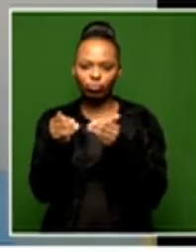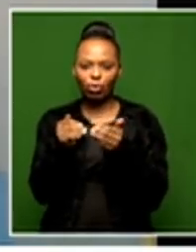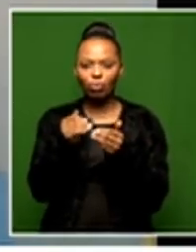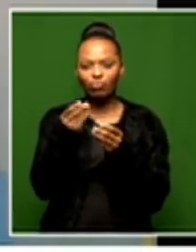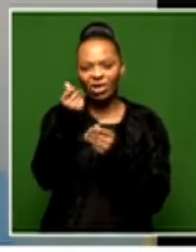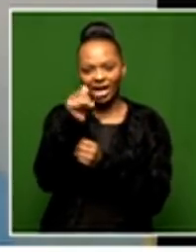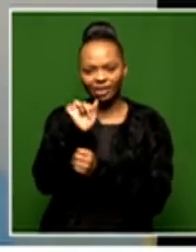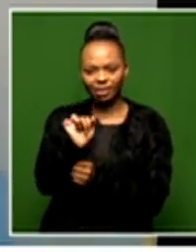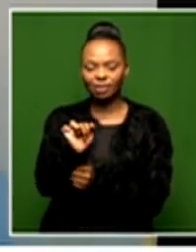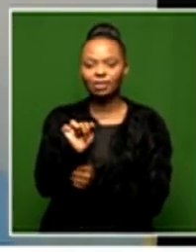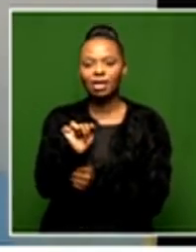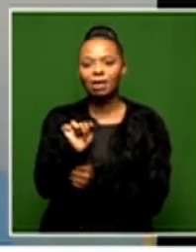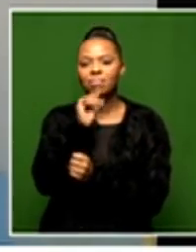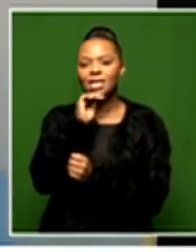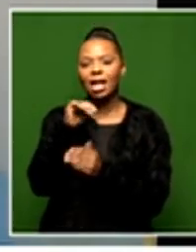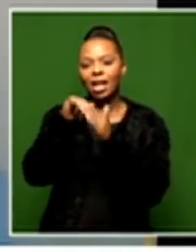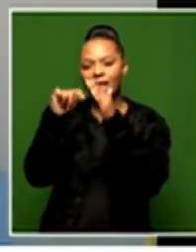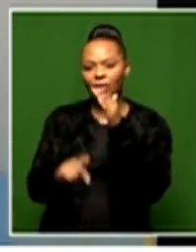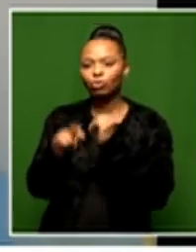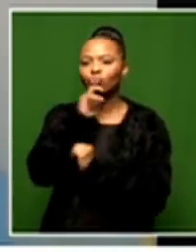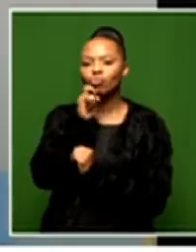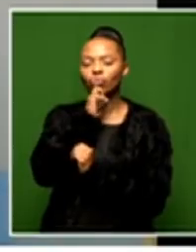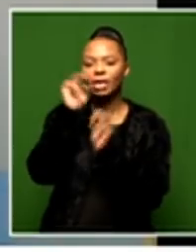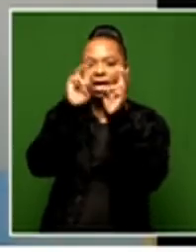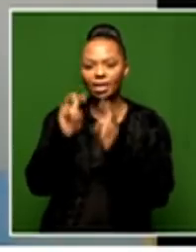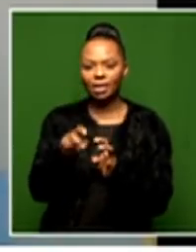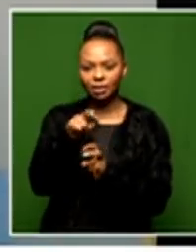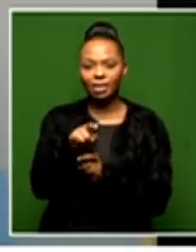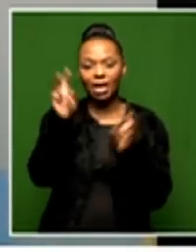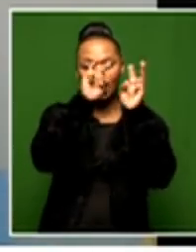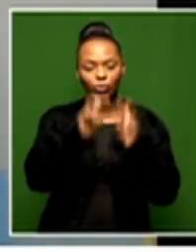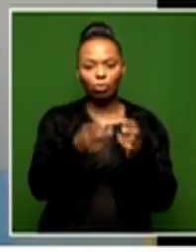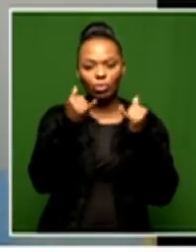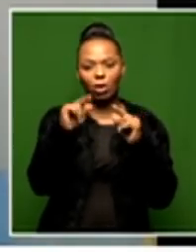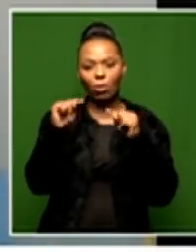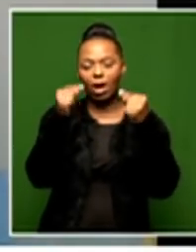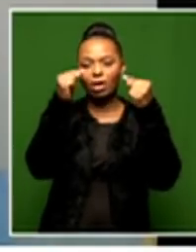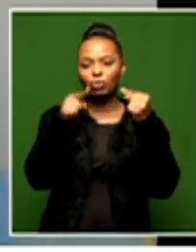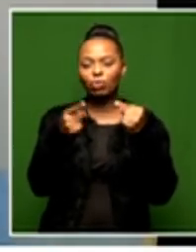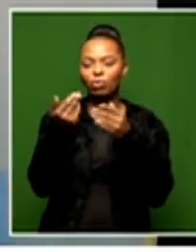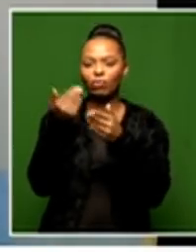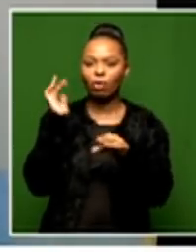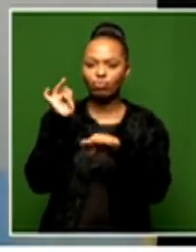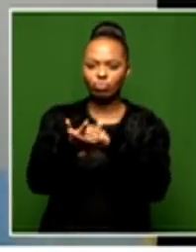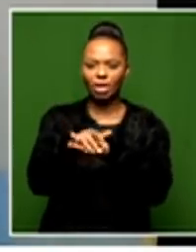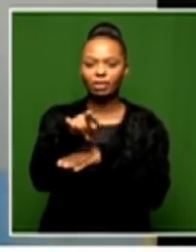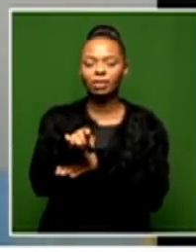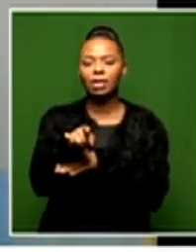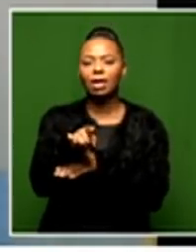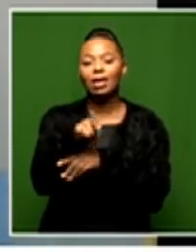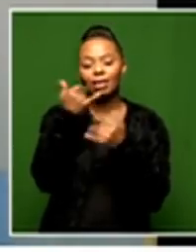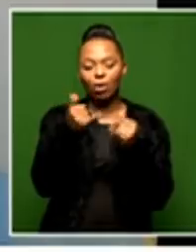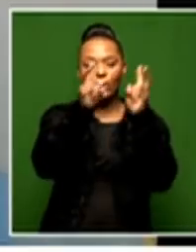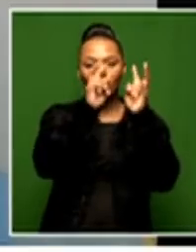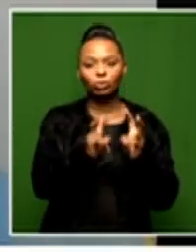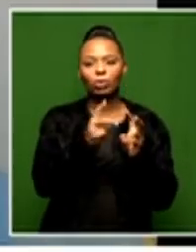less use of energy. On the other hand, Eskom's arguing that it really hasn't had that impact. Eskom argues